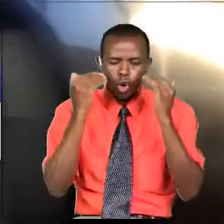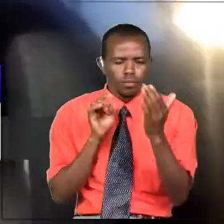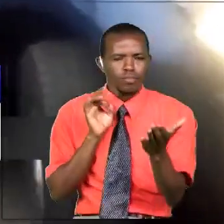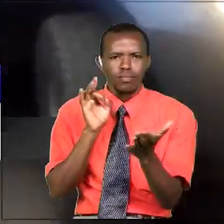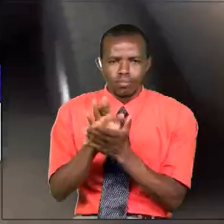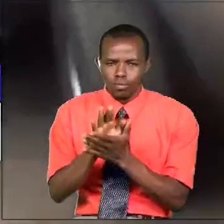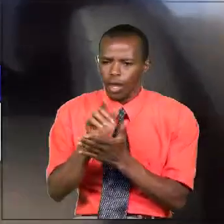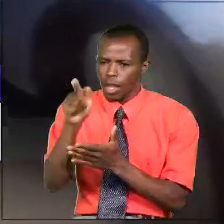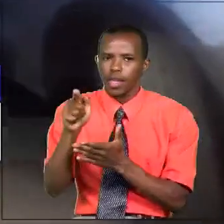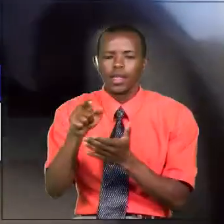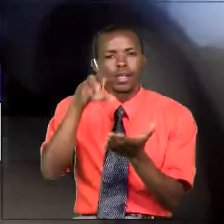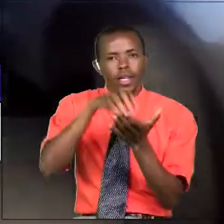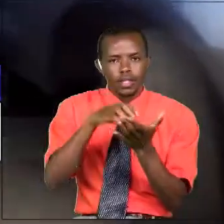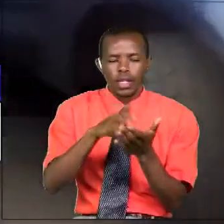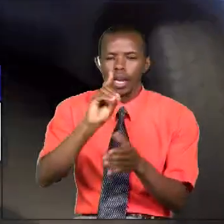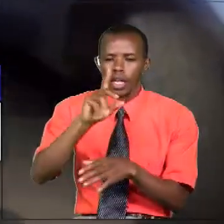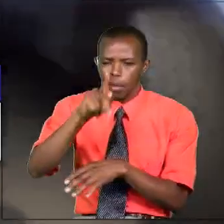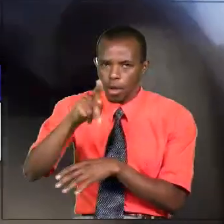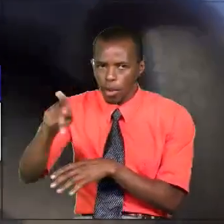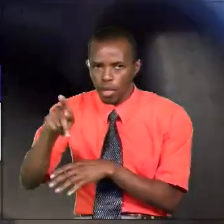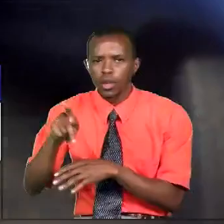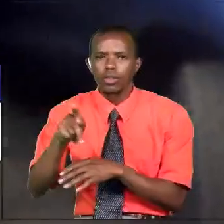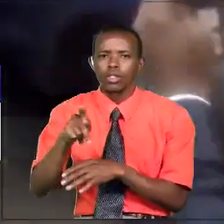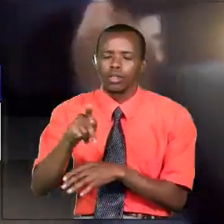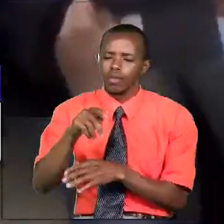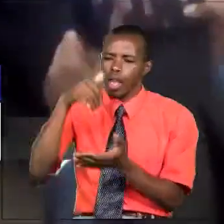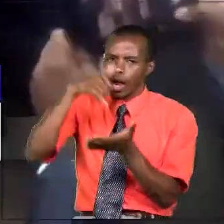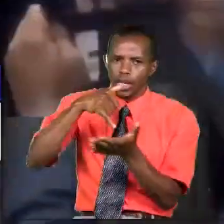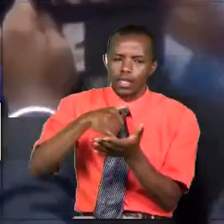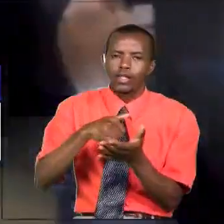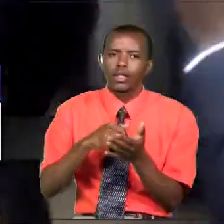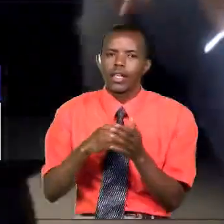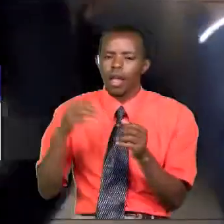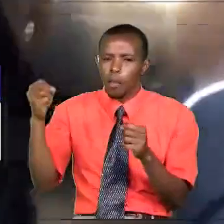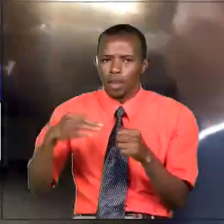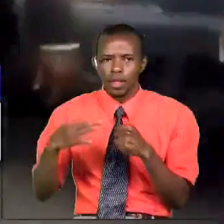Mulu's prosecution by the DPP over fraud-related charges in